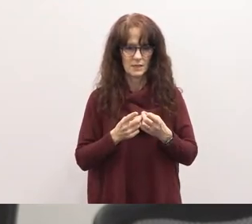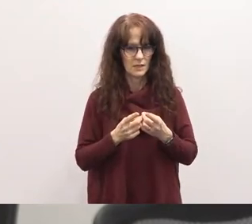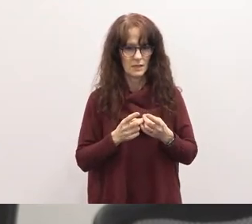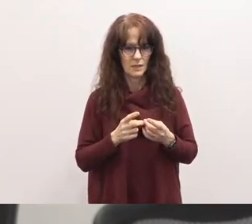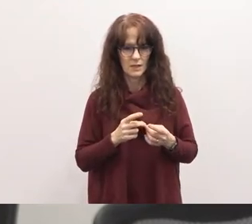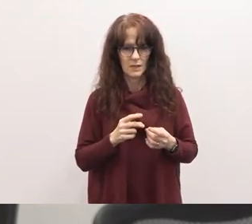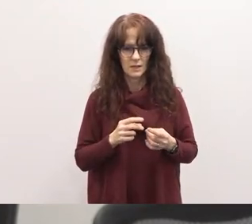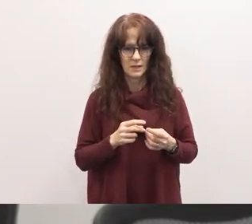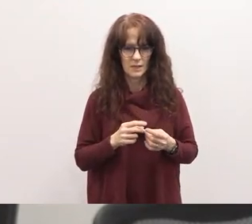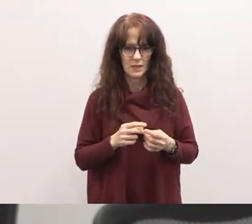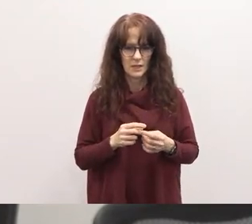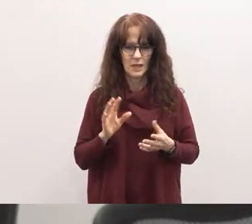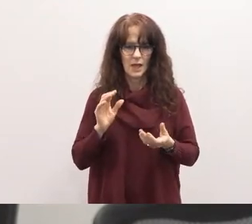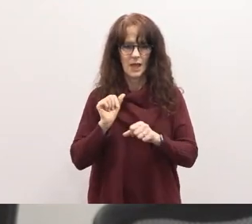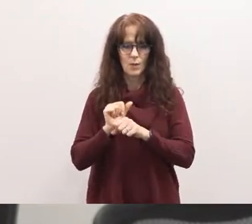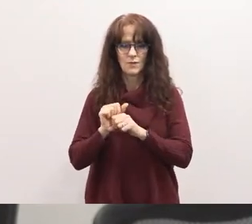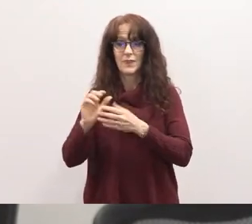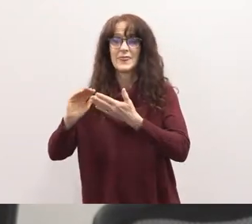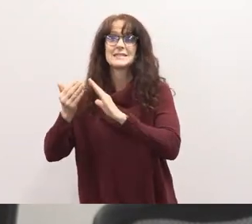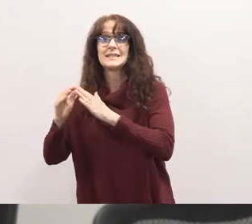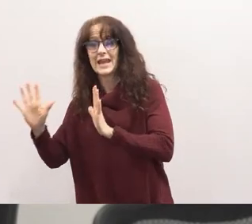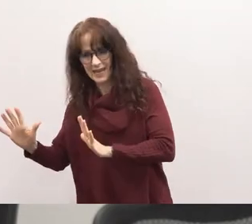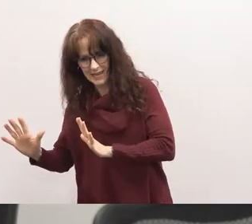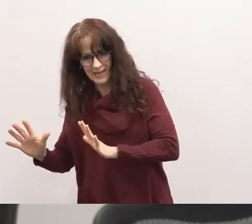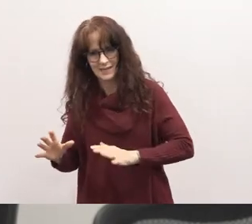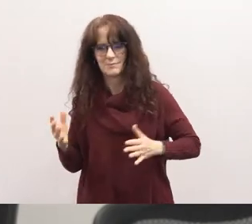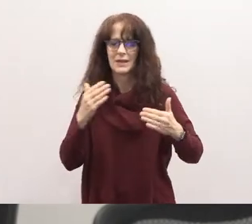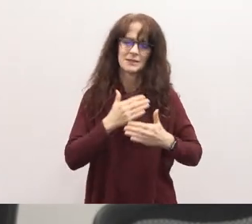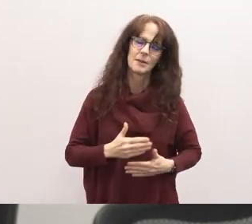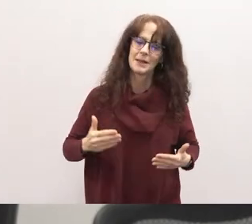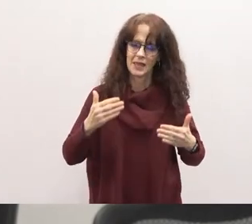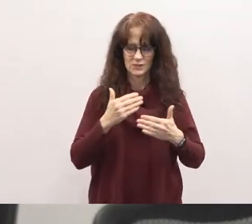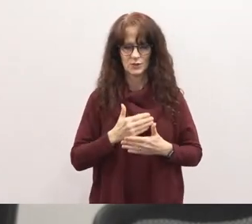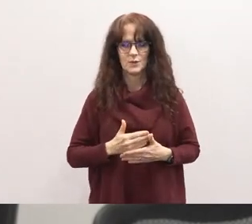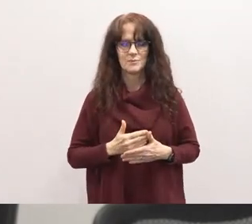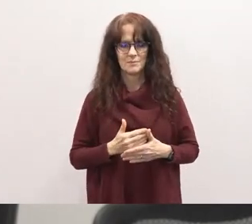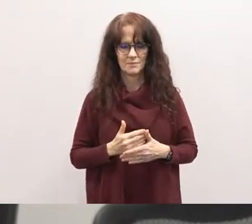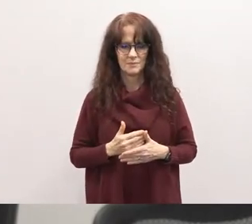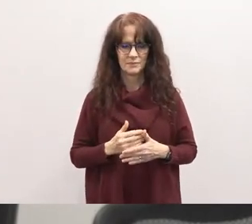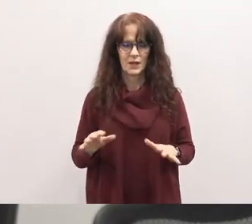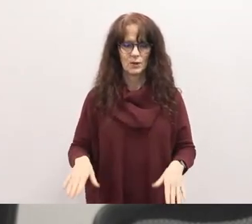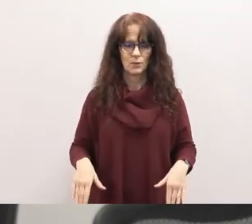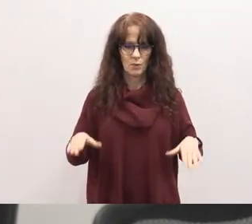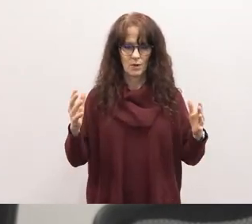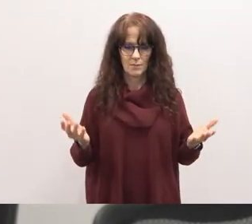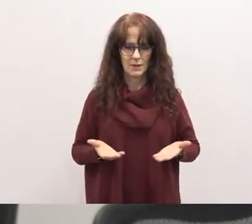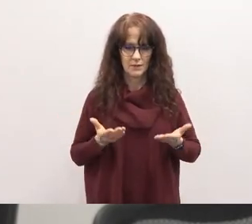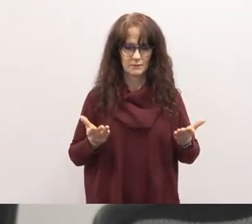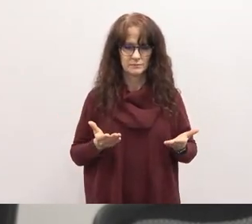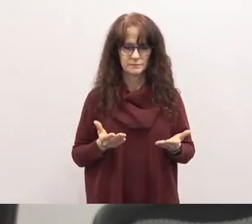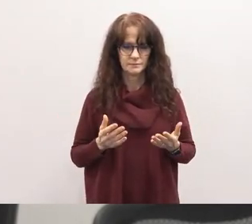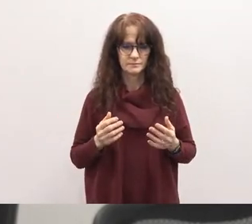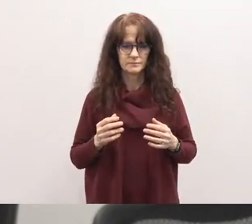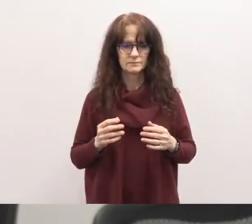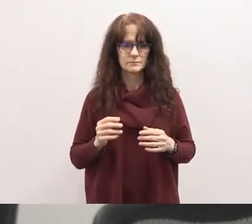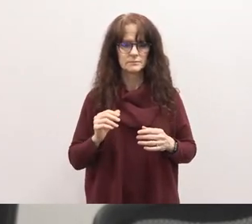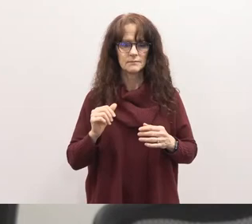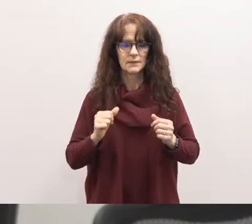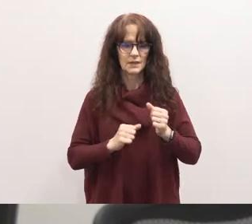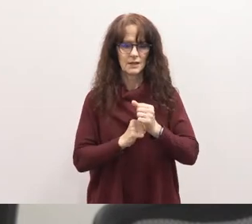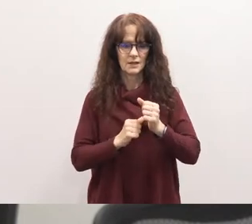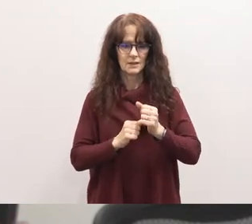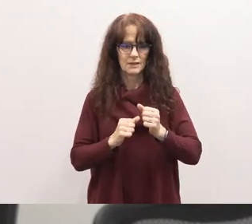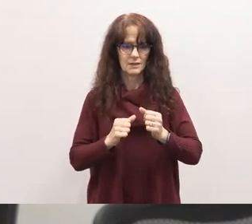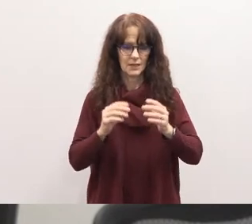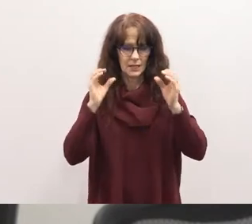oh, I actually worked for the city. But it was a pleasure. Having grown up here, the foundation that I received